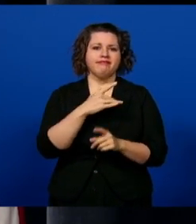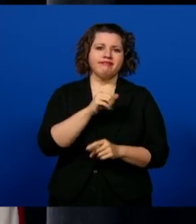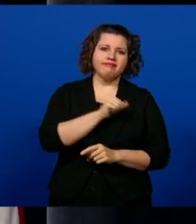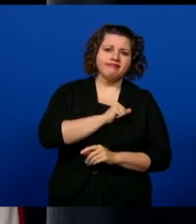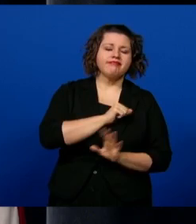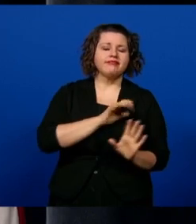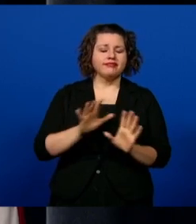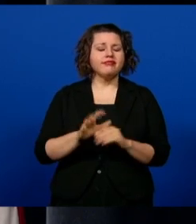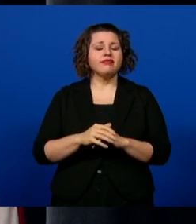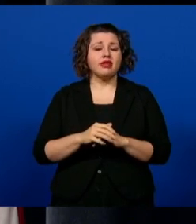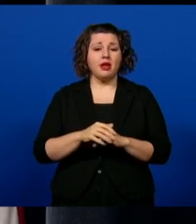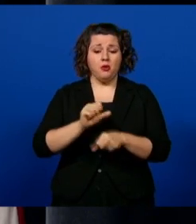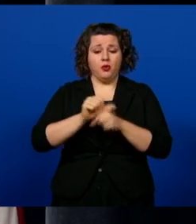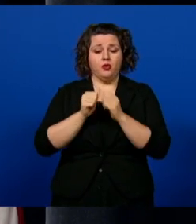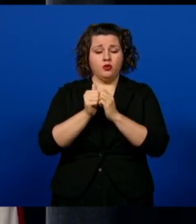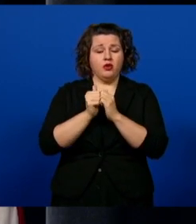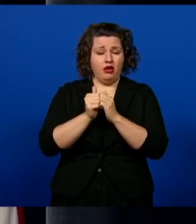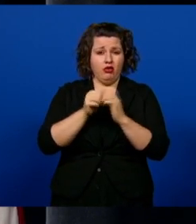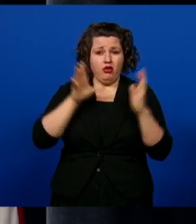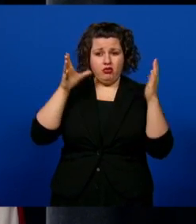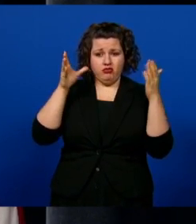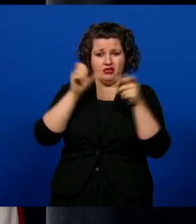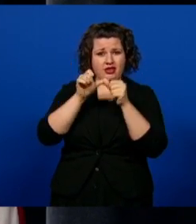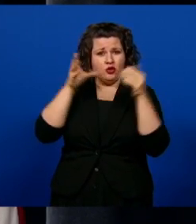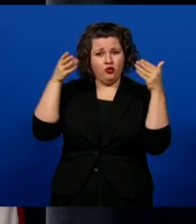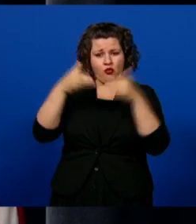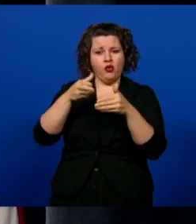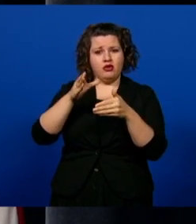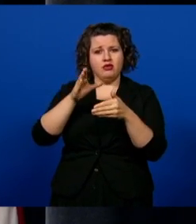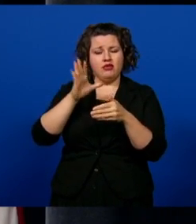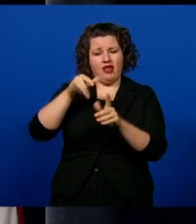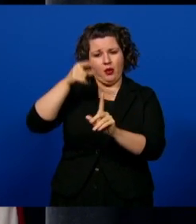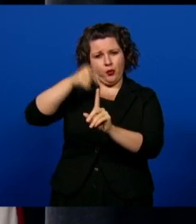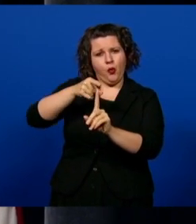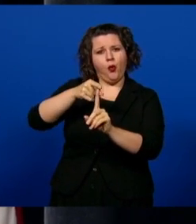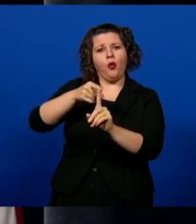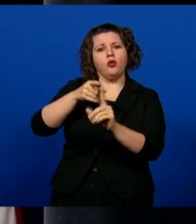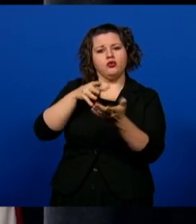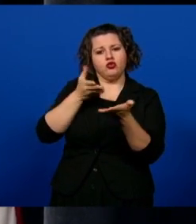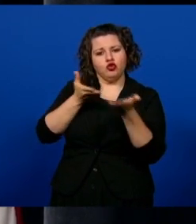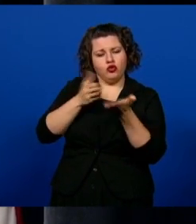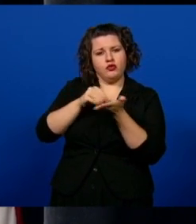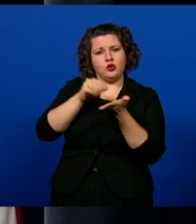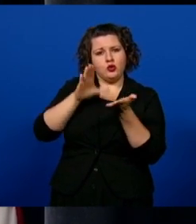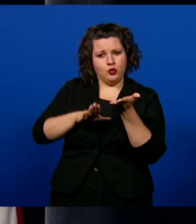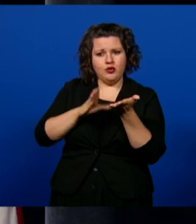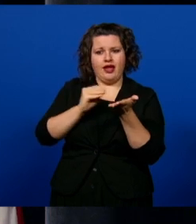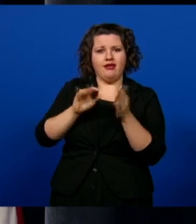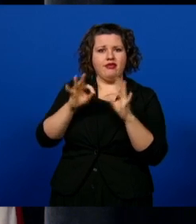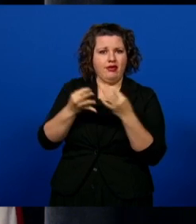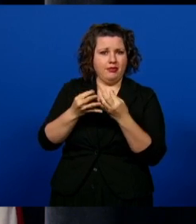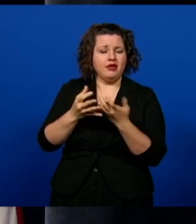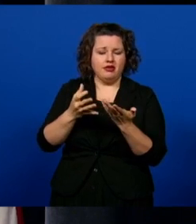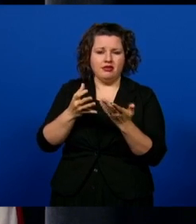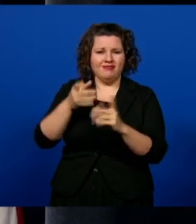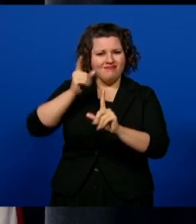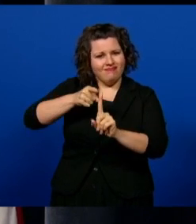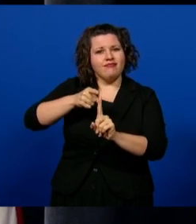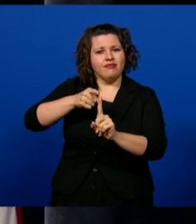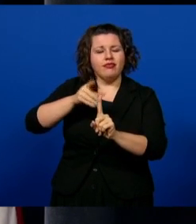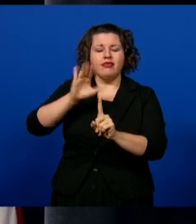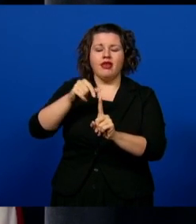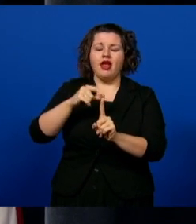working together and staying focused on our goal of serving Iowa students and families, I just absolutely know that we can make it